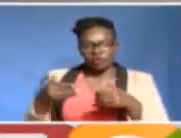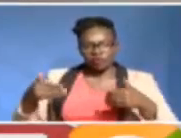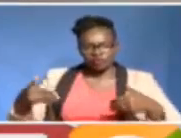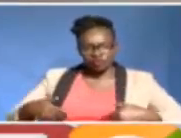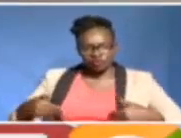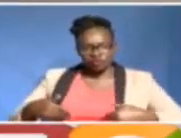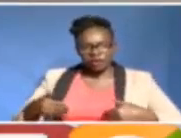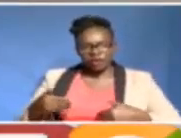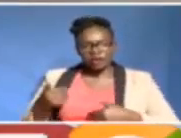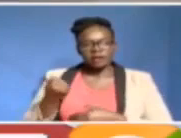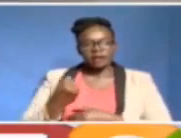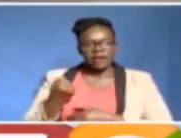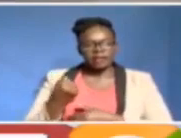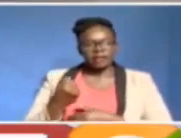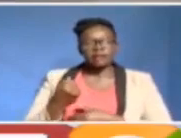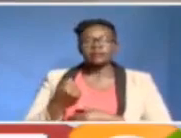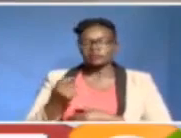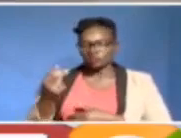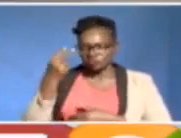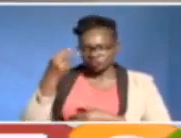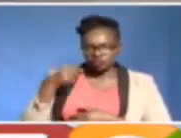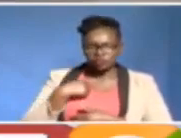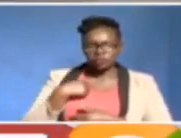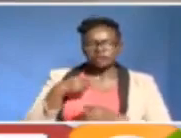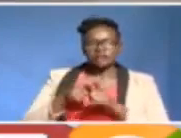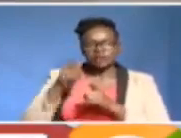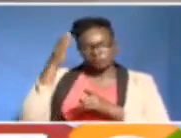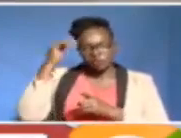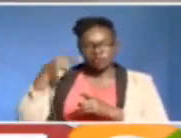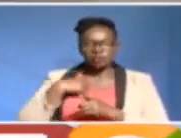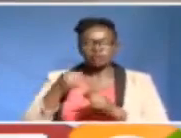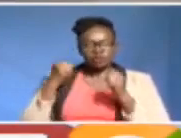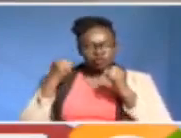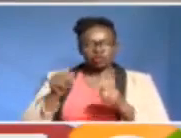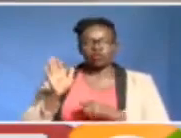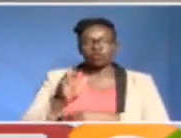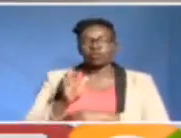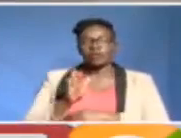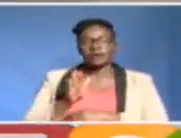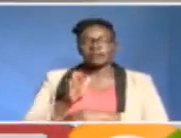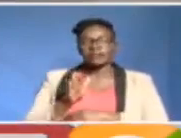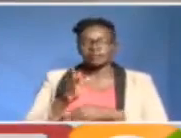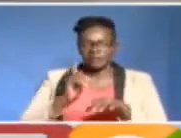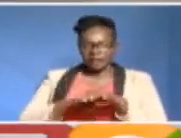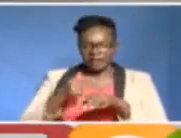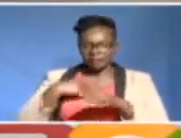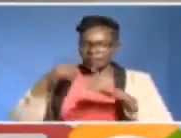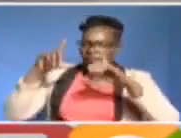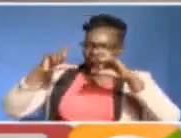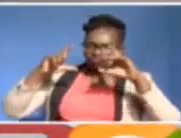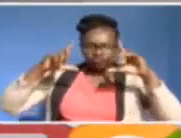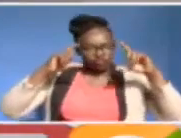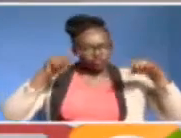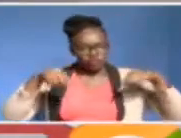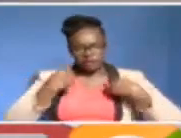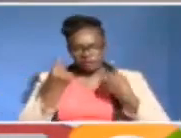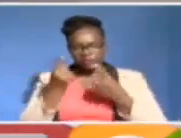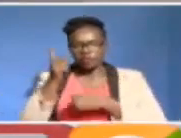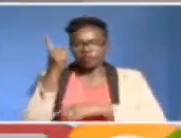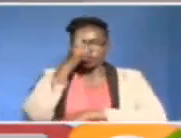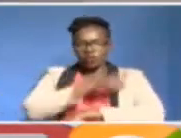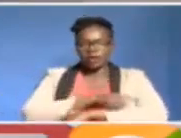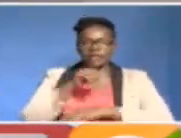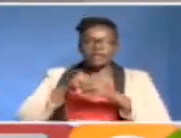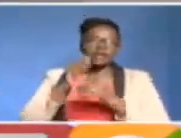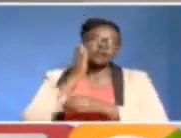they know I'm a strong woman. I've gone through it all to be who I am today. And when I did the pictures, I was one day in my mom's house